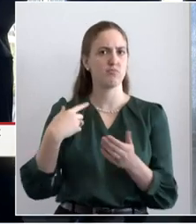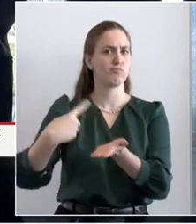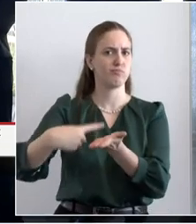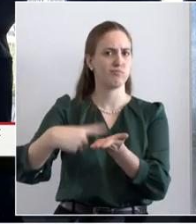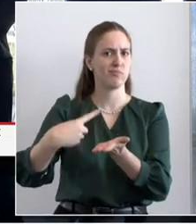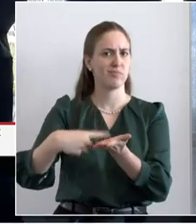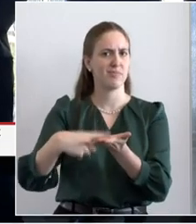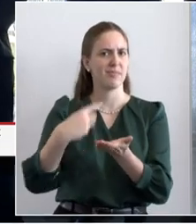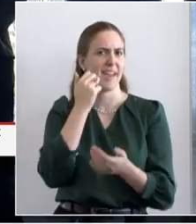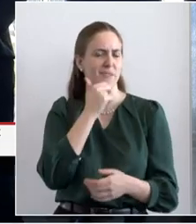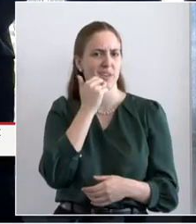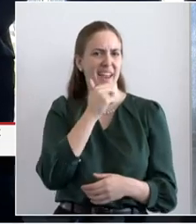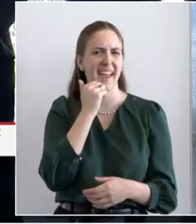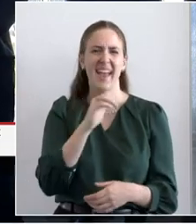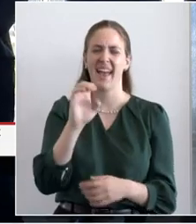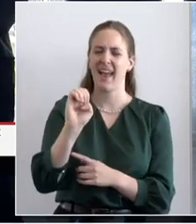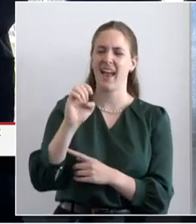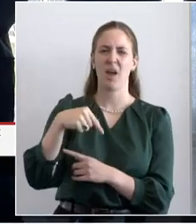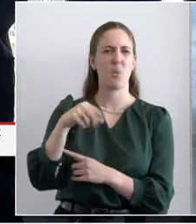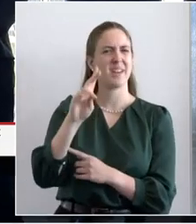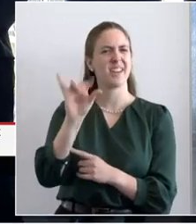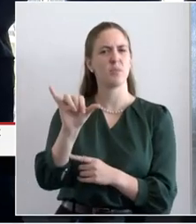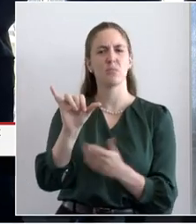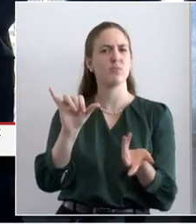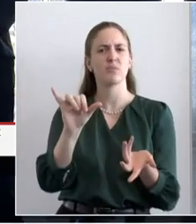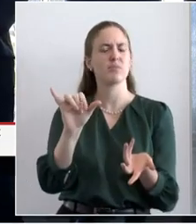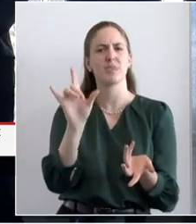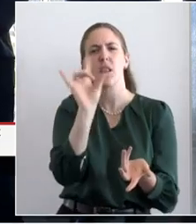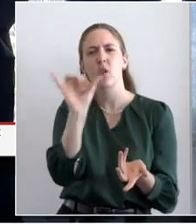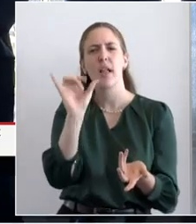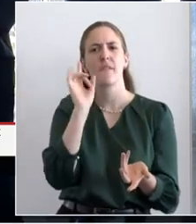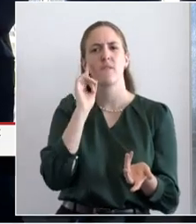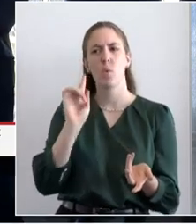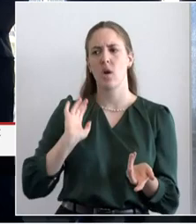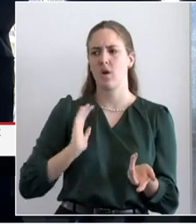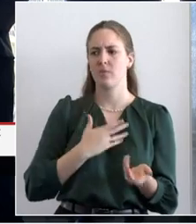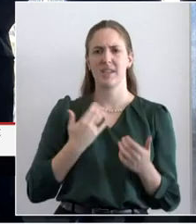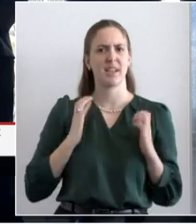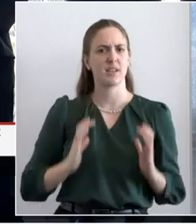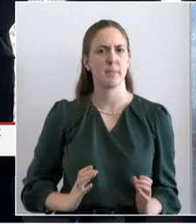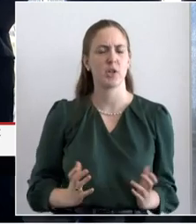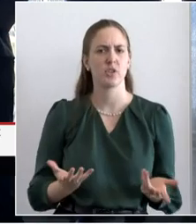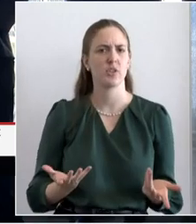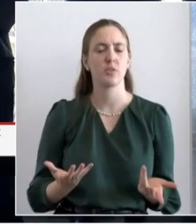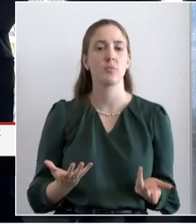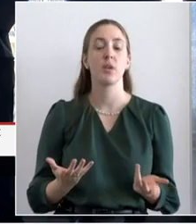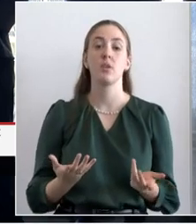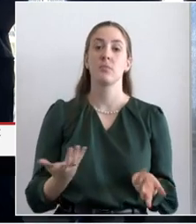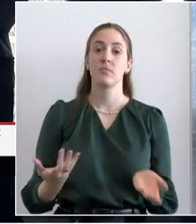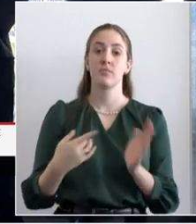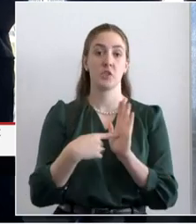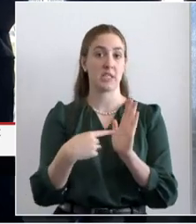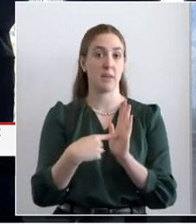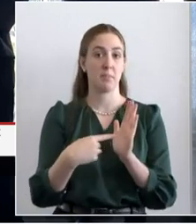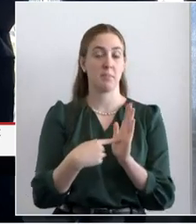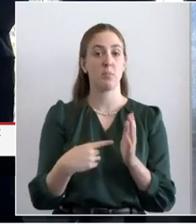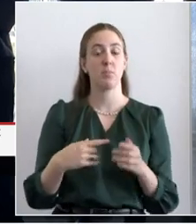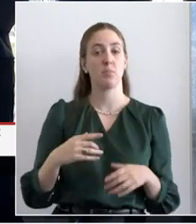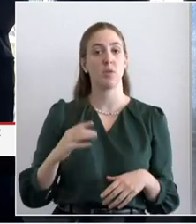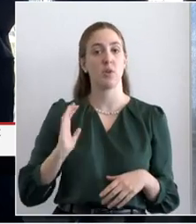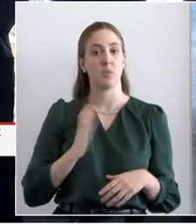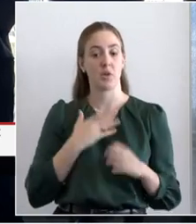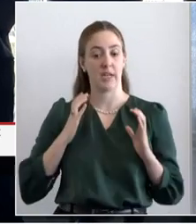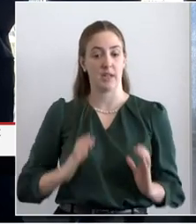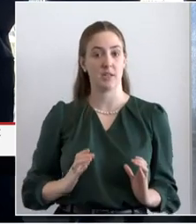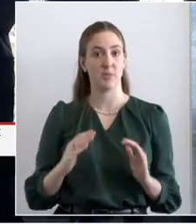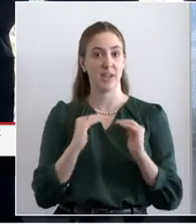what does equity look like? And what does it look like, you know, for our customers, for example? Equity for our customers at DC Water is to be able to